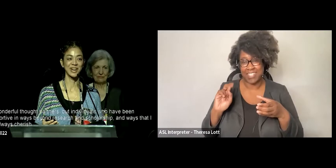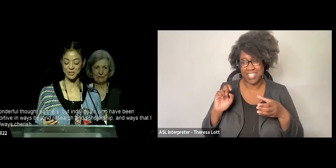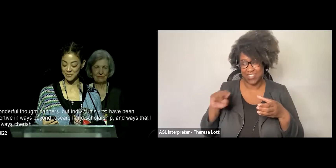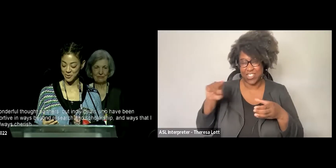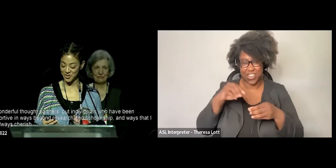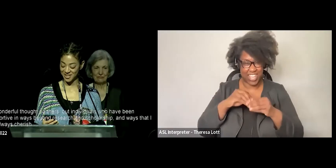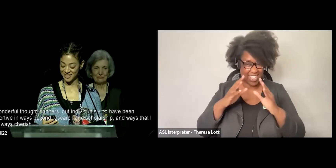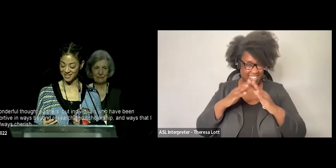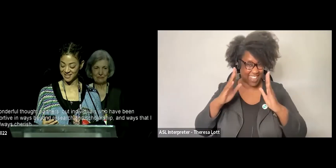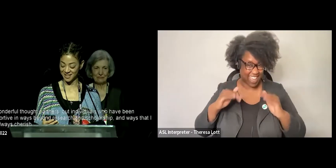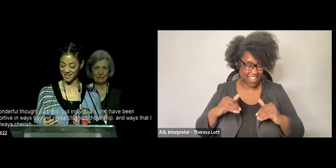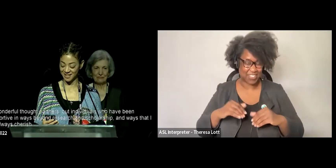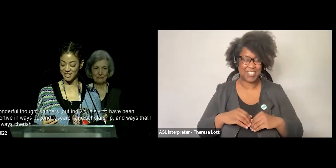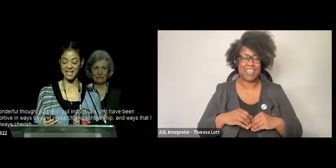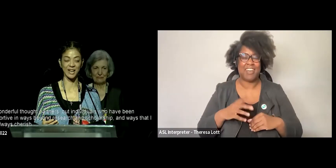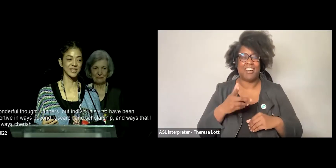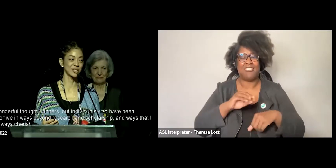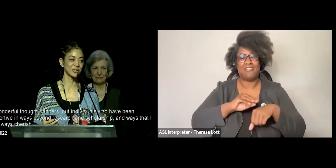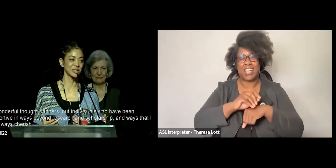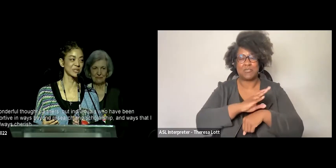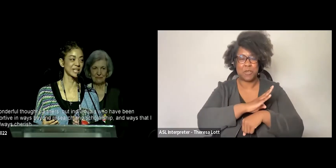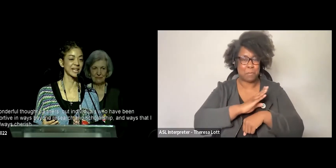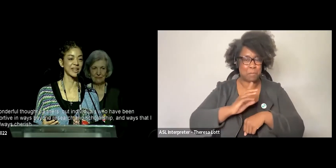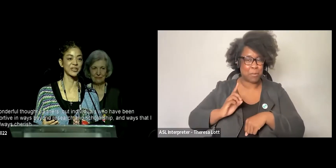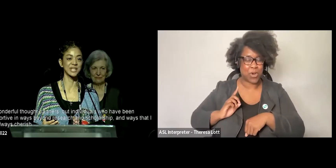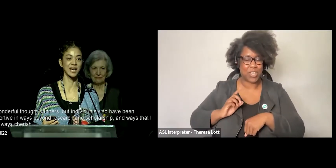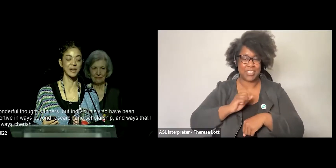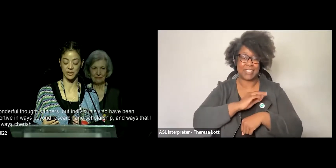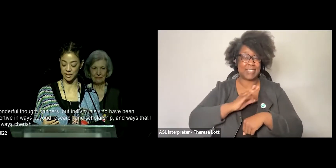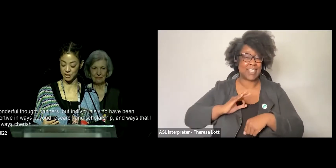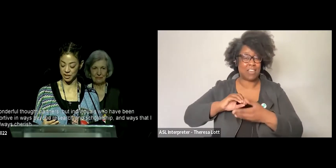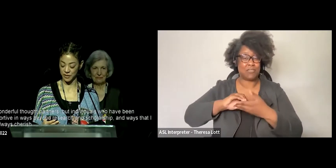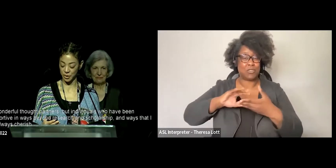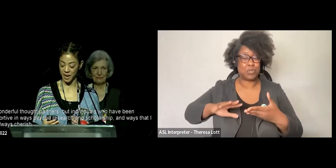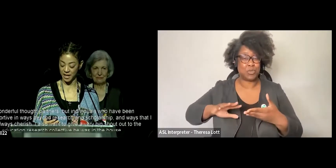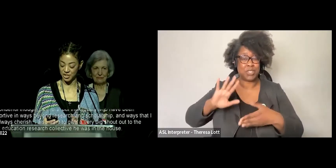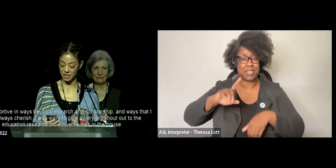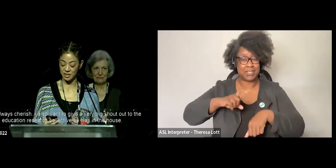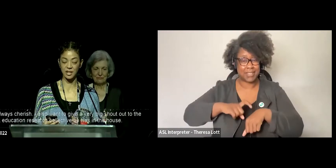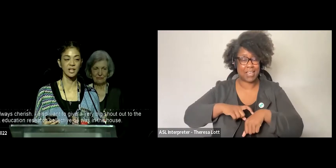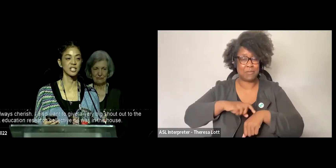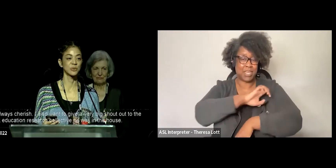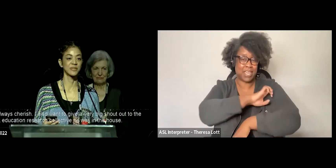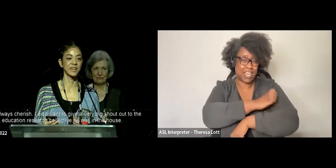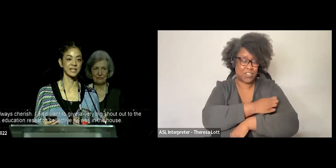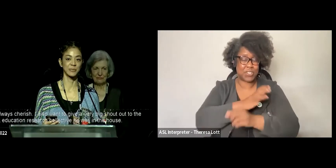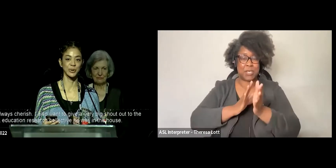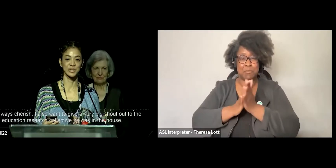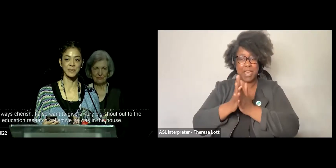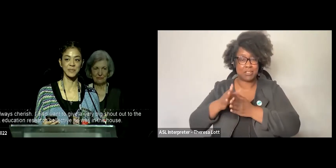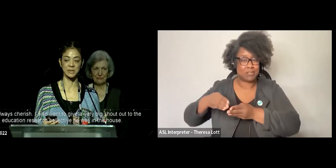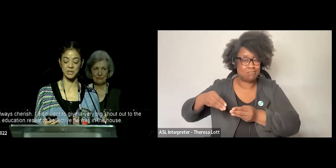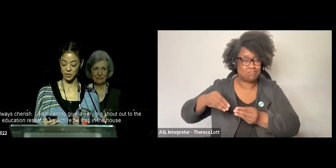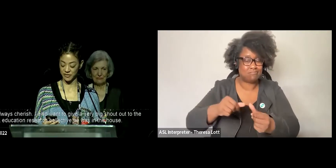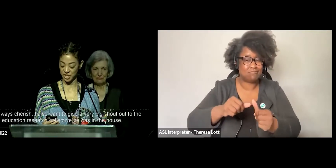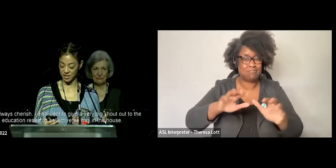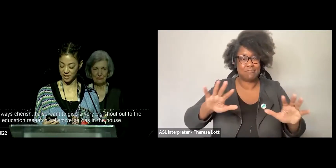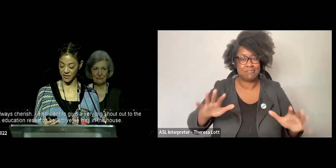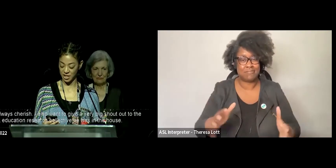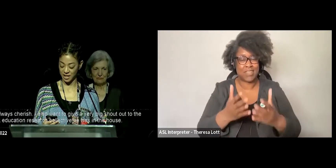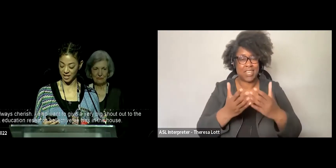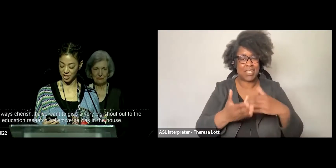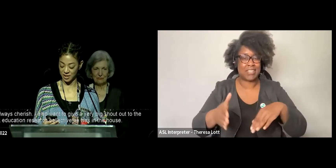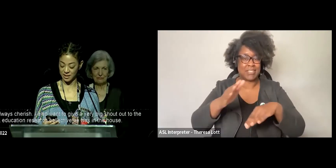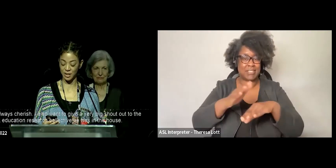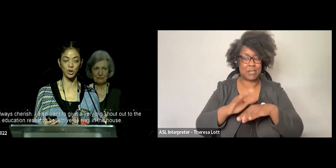our advisory board, our staff and students who dedicate their time, their energy, and their passion to advancing Burke's emancipatory vision